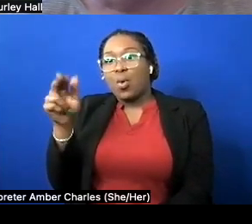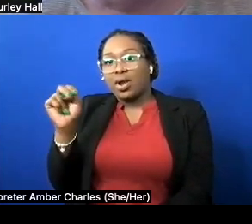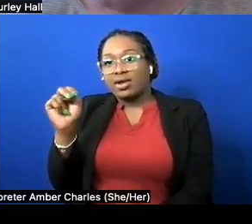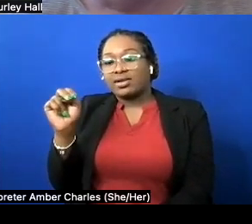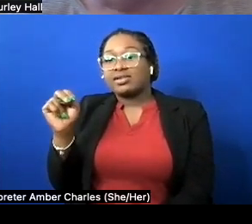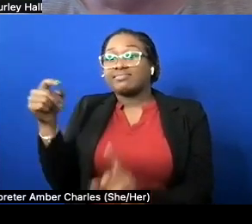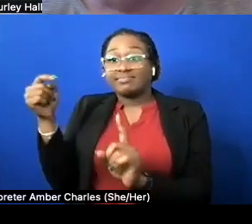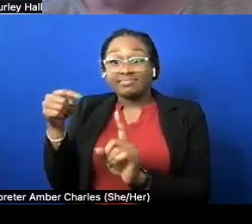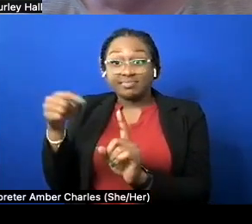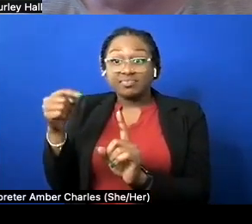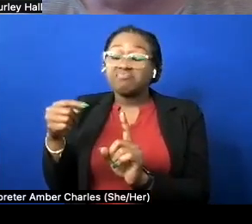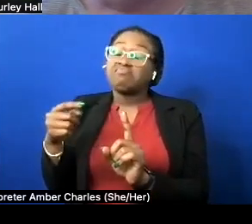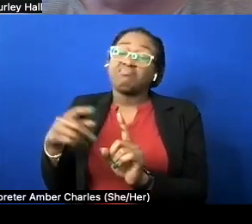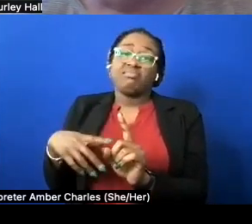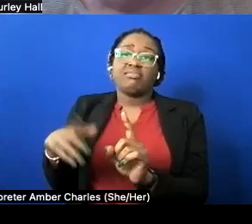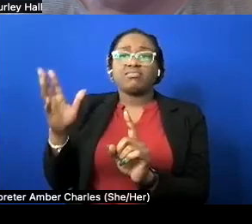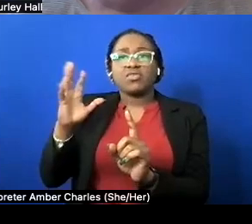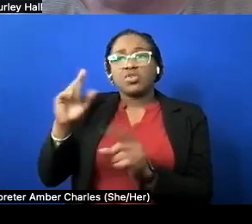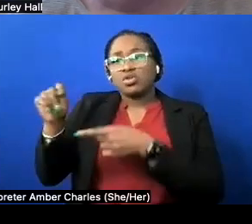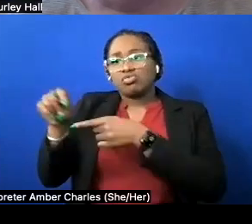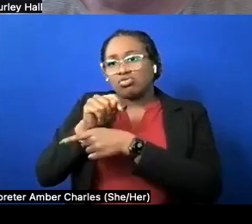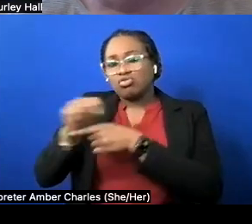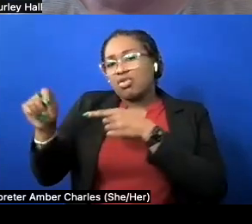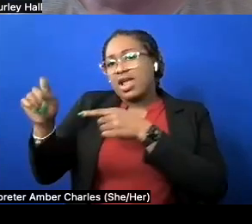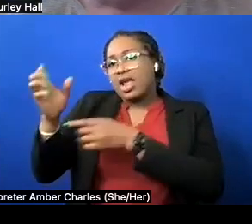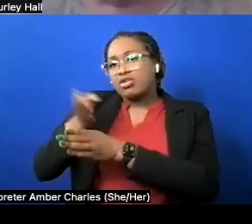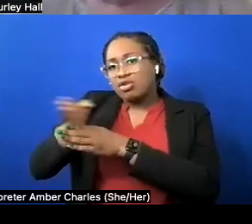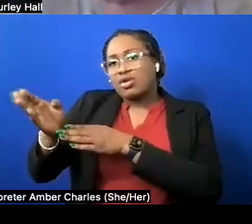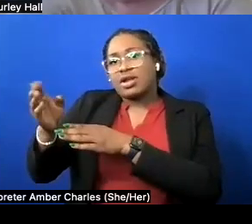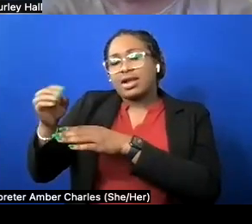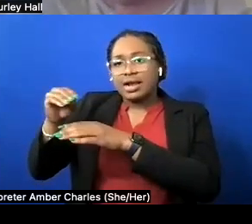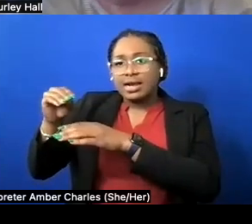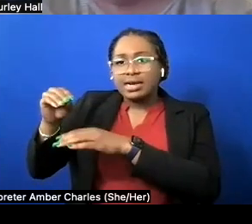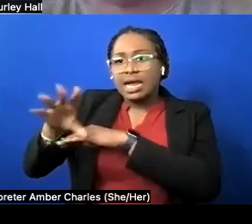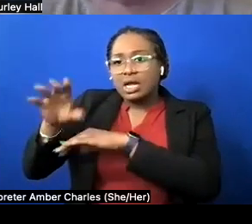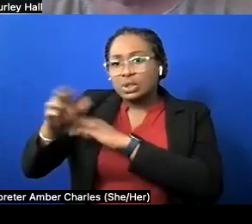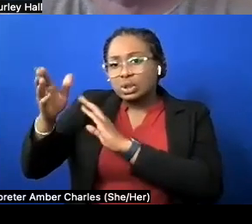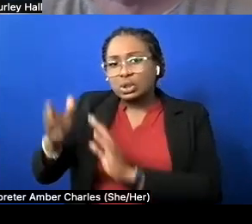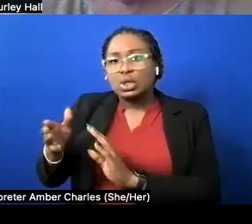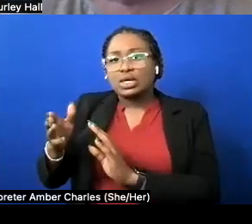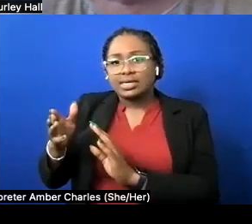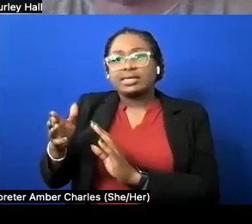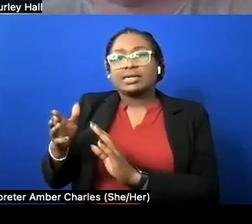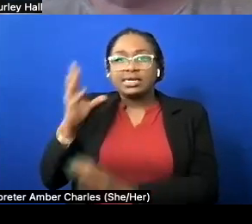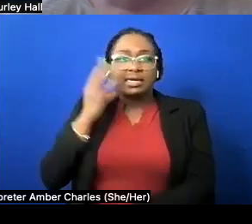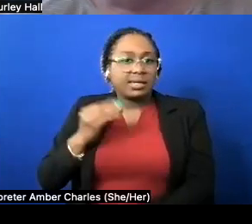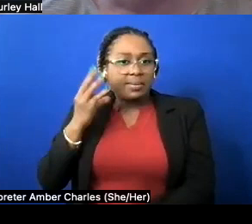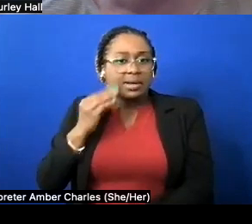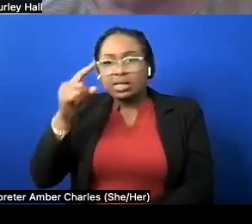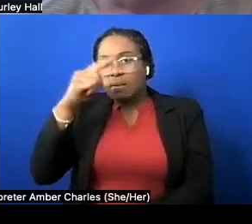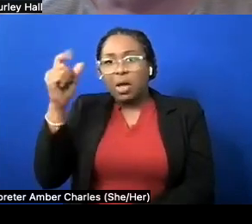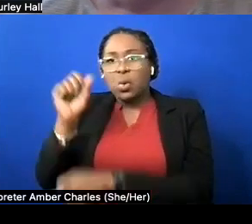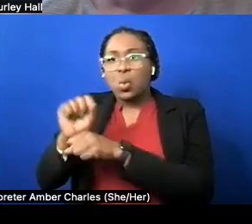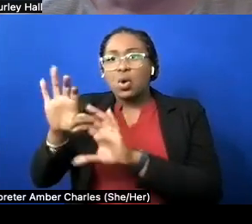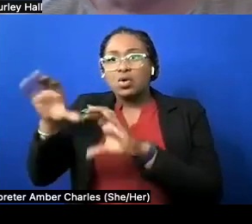Kimberley is a formerly trained career counselor and experienced Black workforce advocate, excuse me. Through